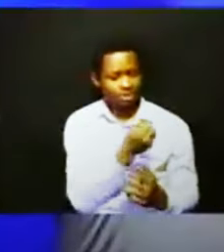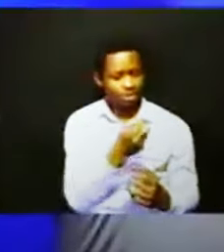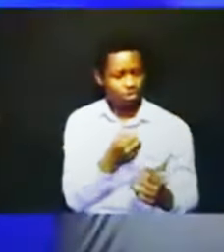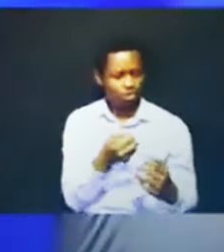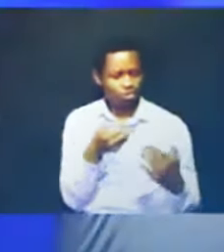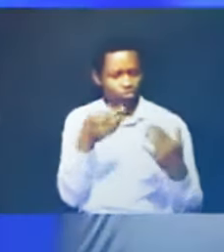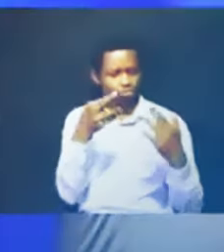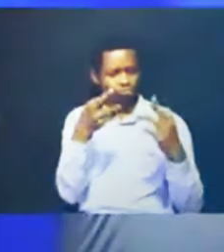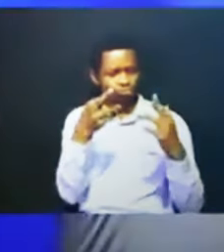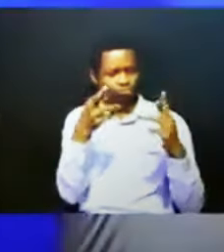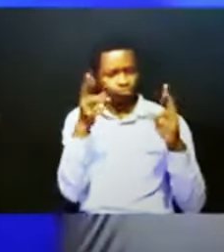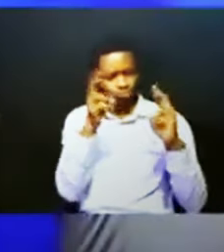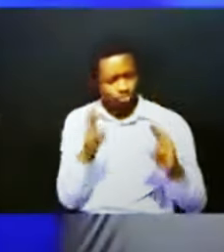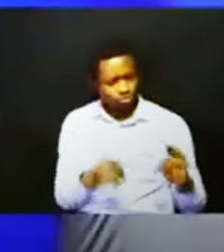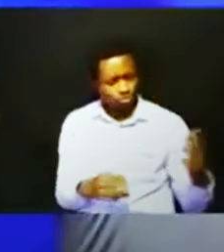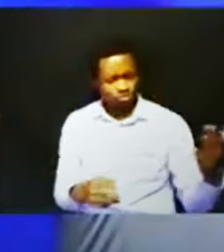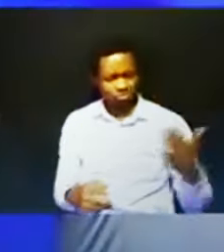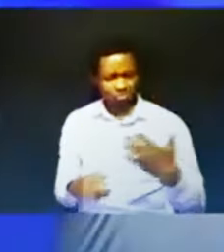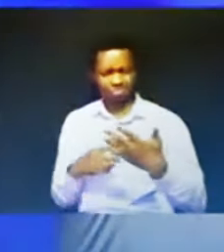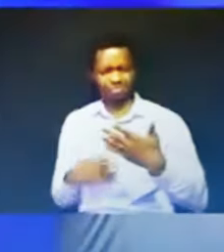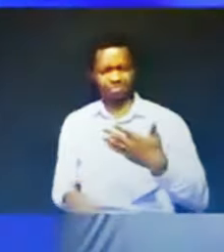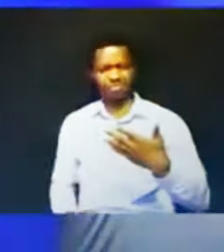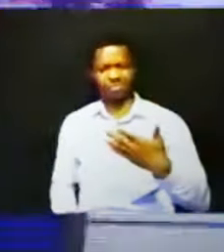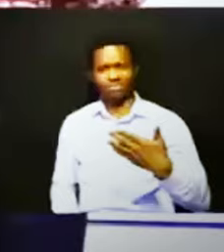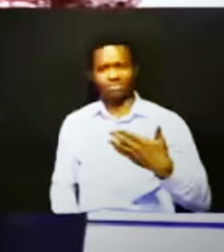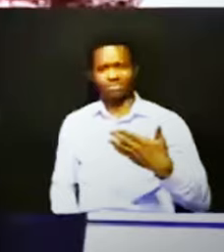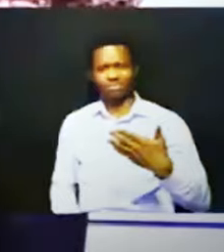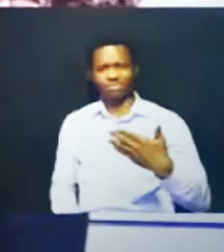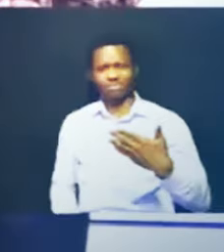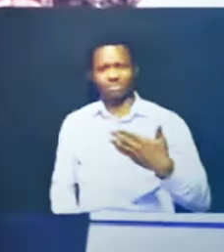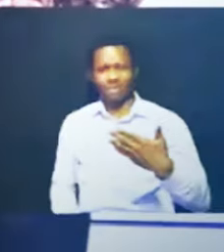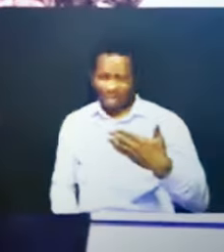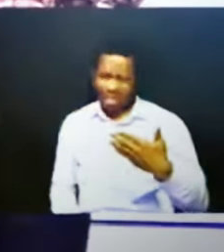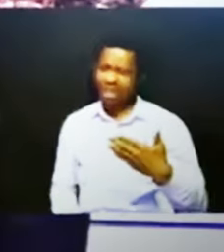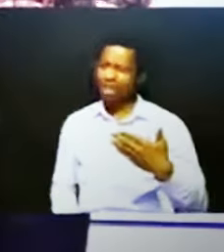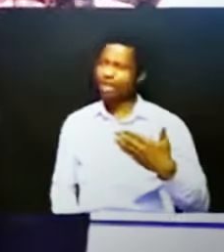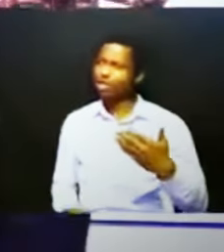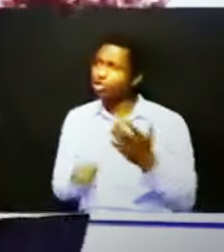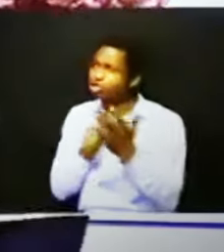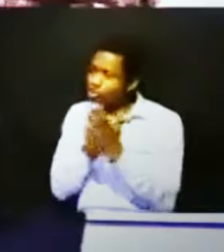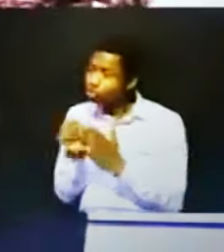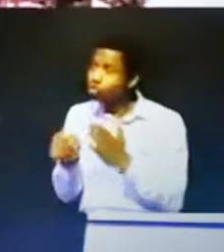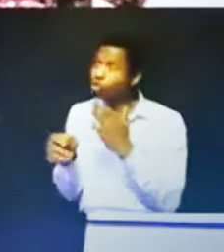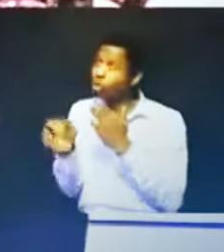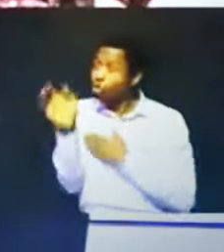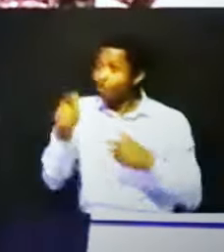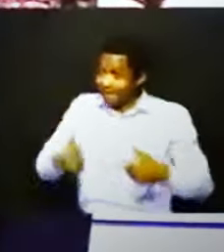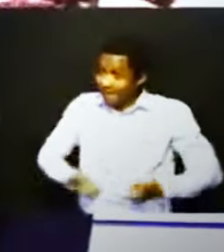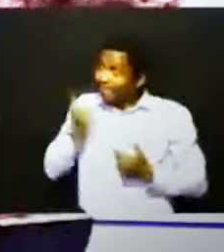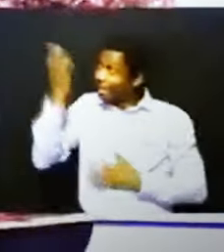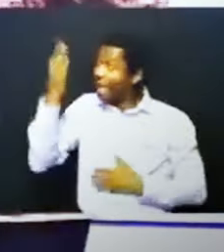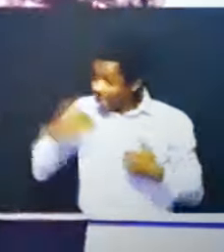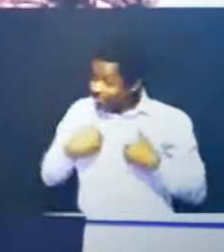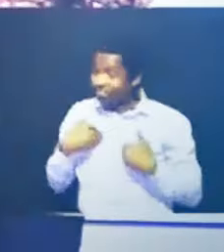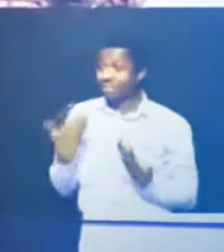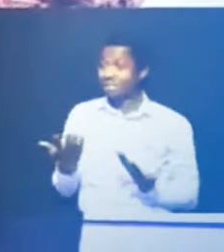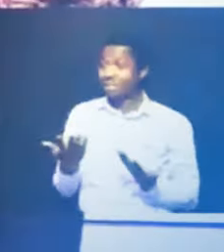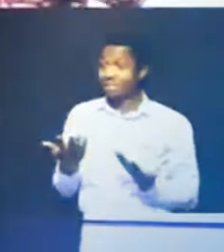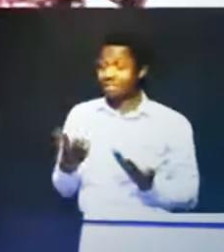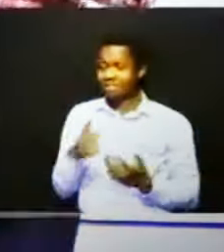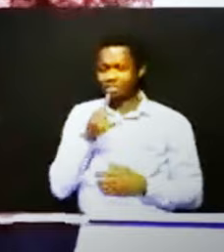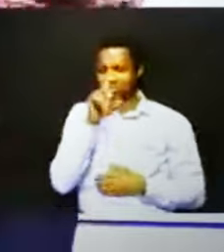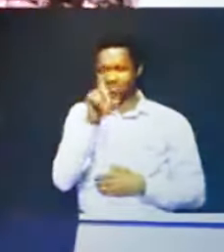his symbols, he just said, does God exist? What is the answer?